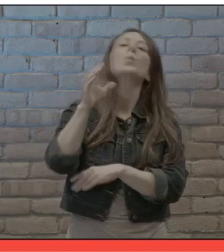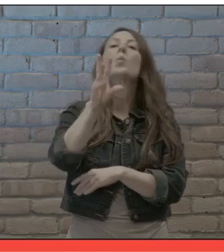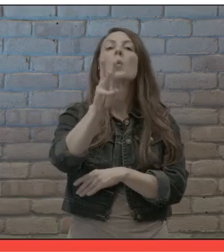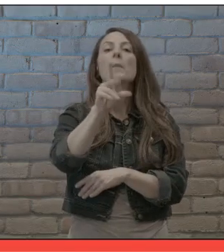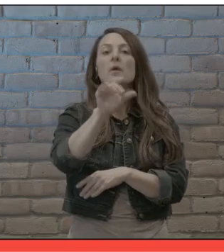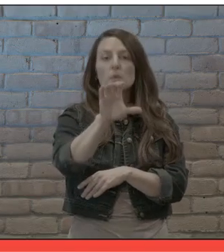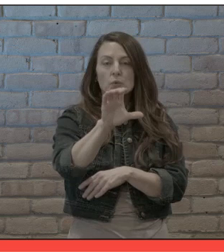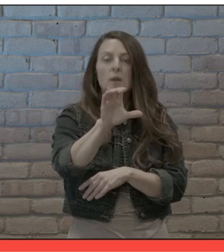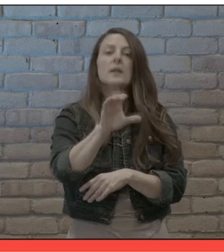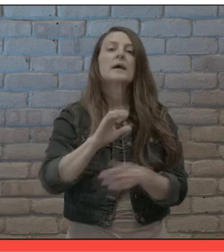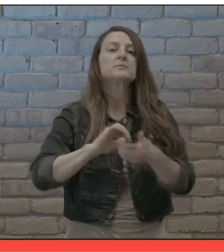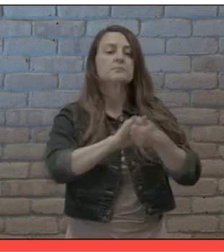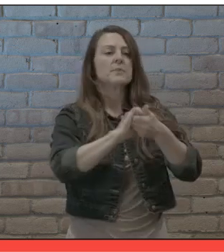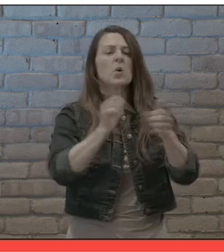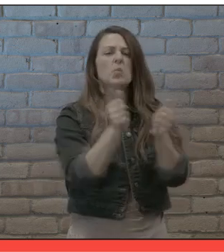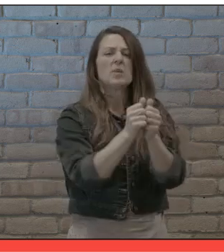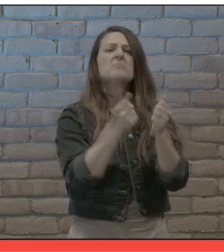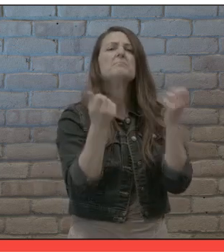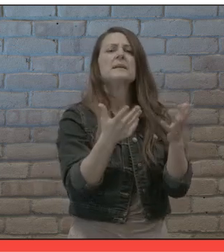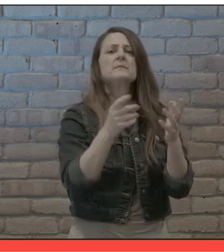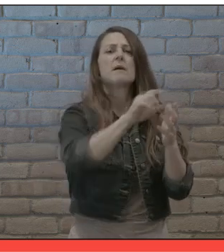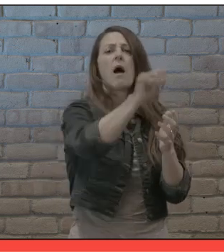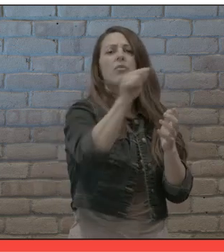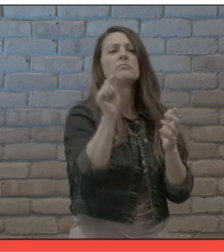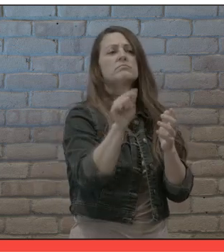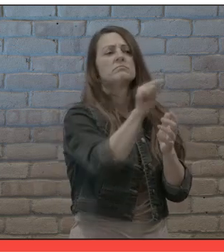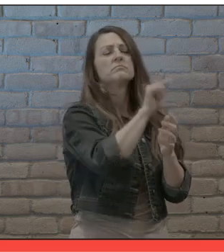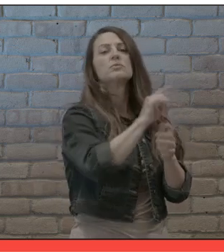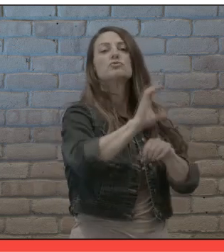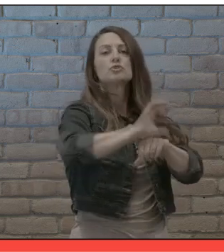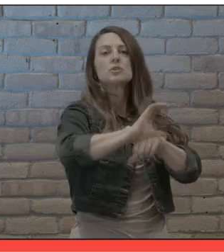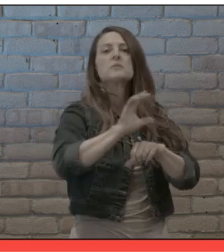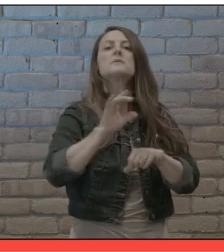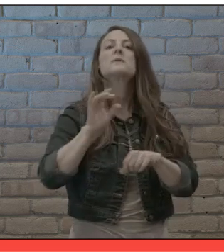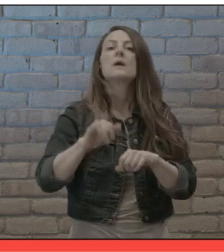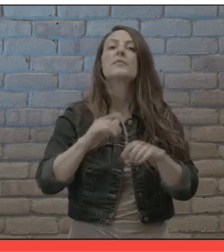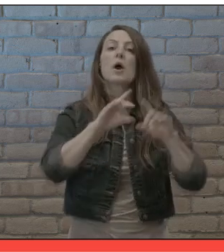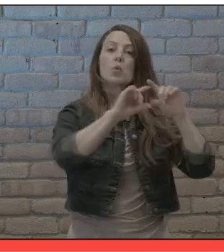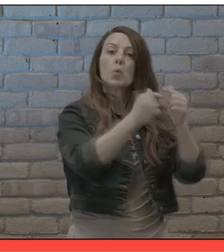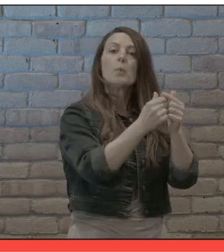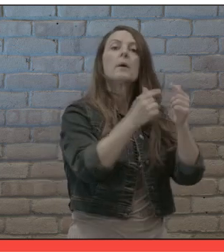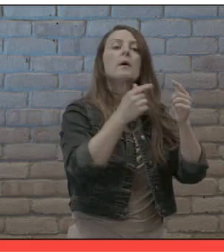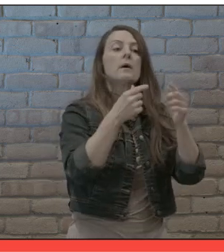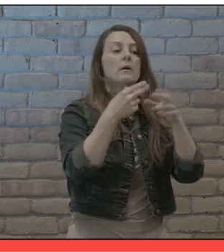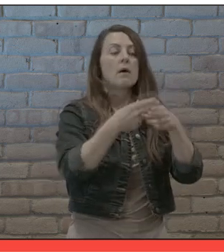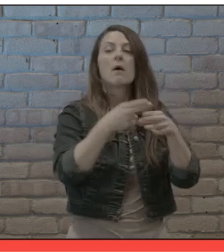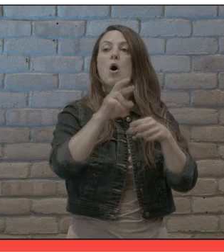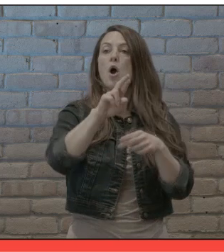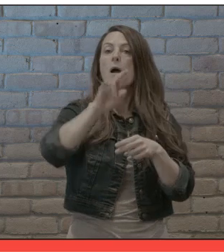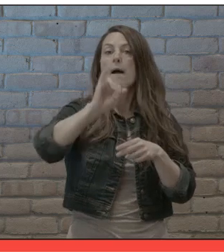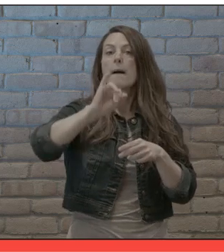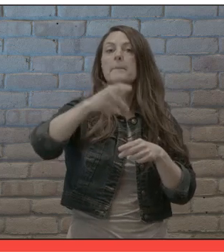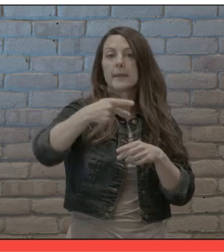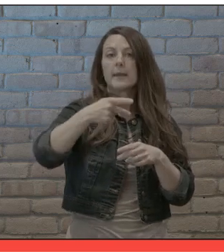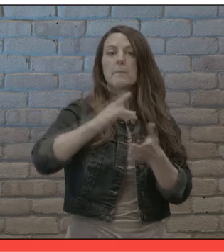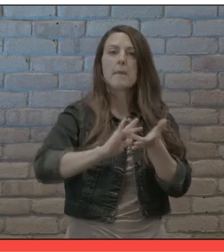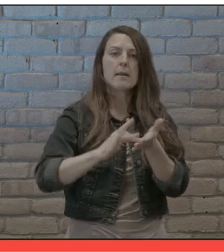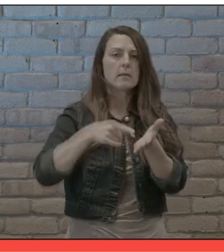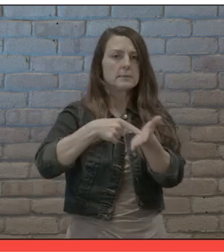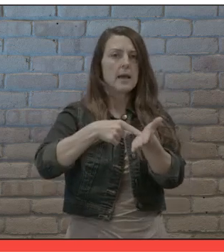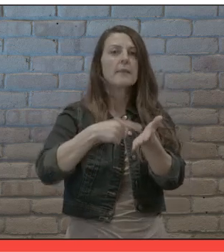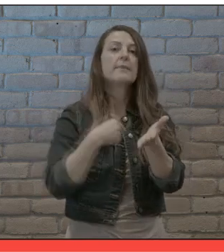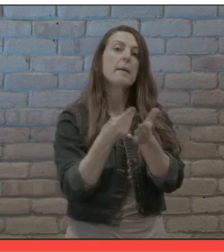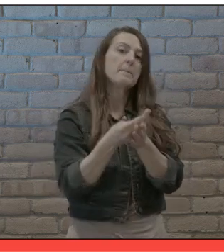partnering, along with other churches, with a group called RIP Medical Debt, R-I-P Medical Debt, that purchases